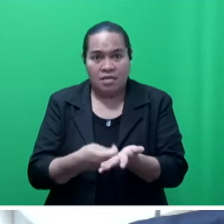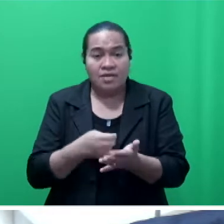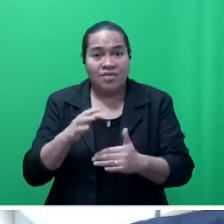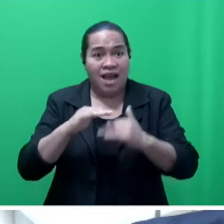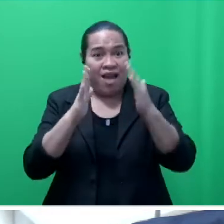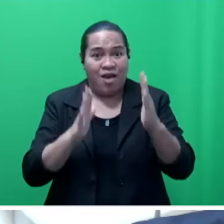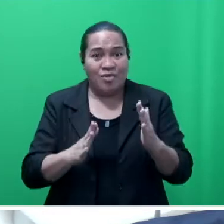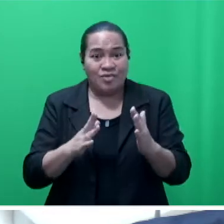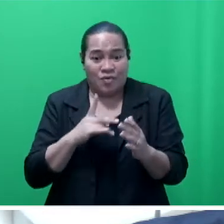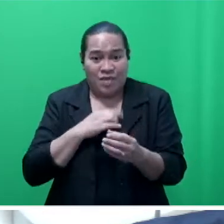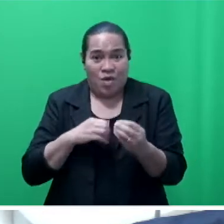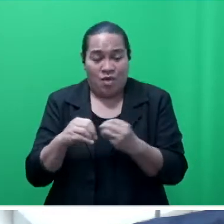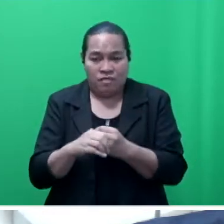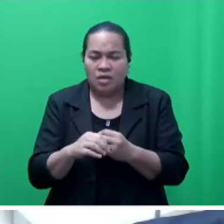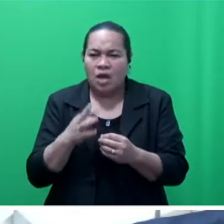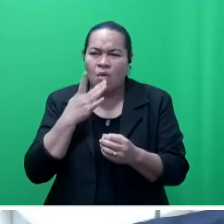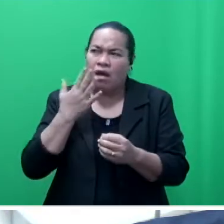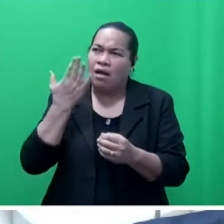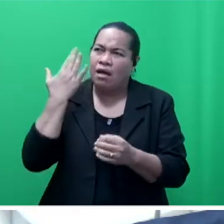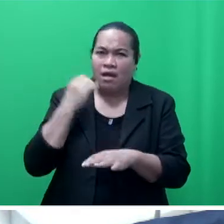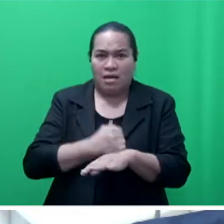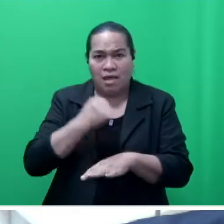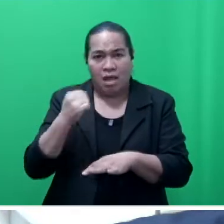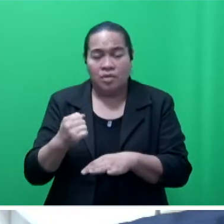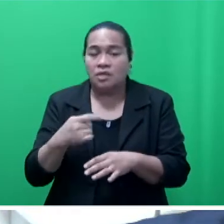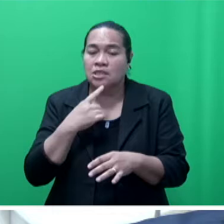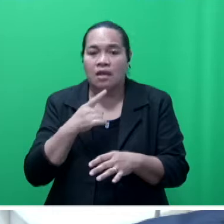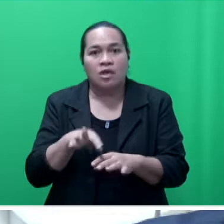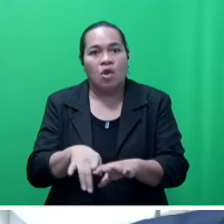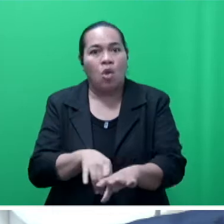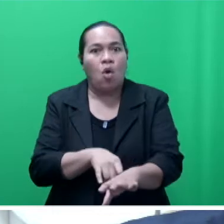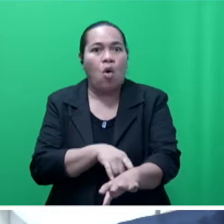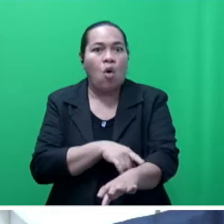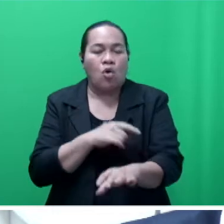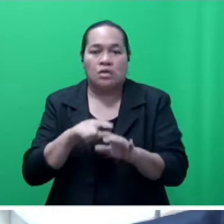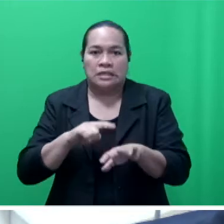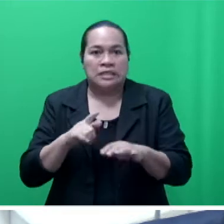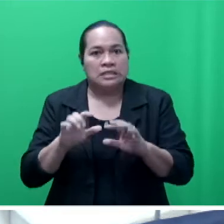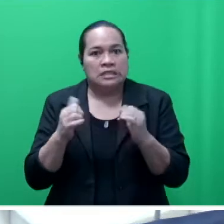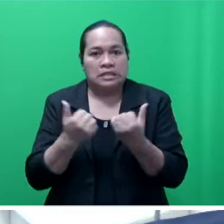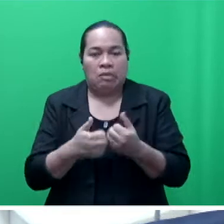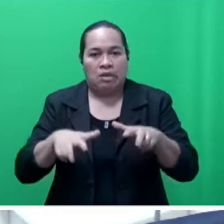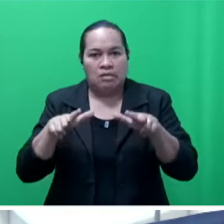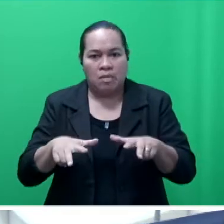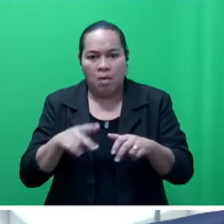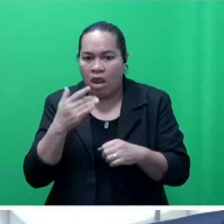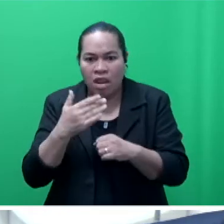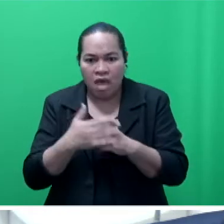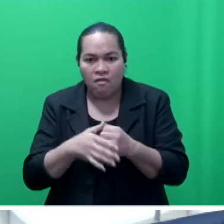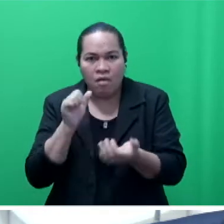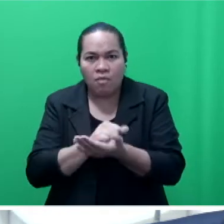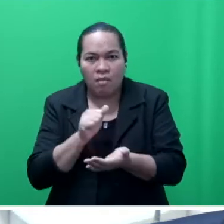did come were entered into by previous governments for very long-term tenancy agreements, without proper checks and